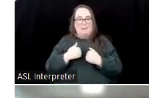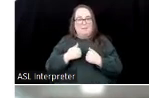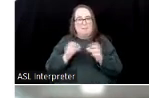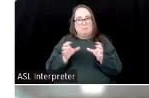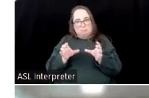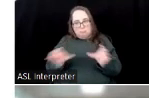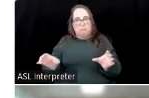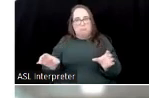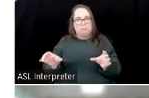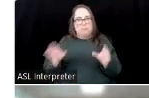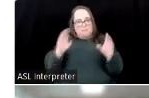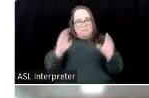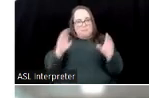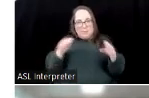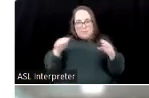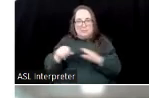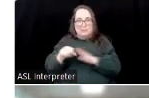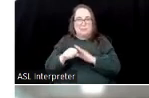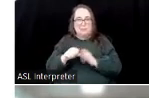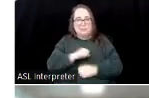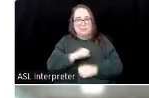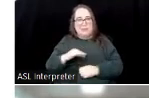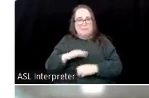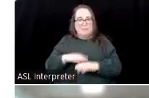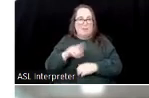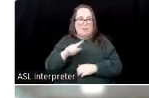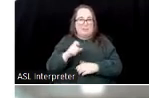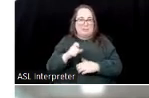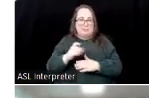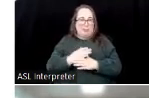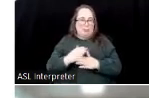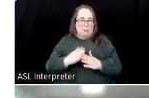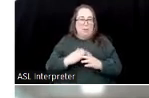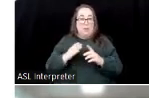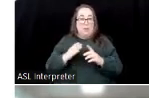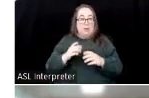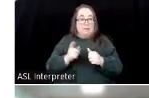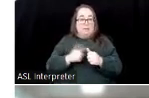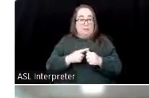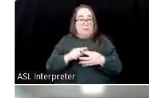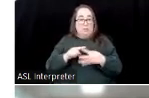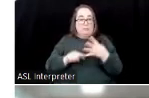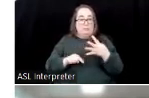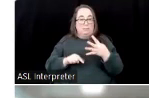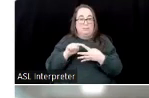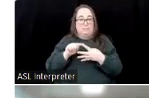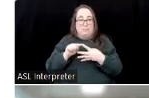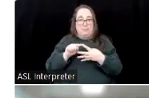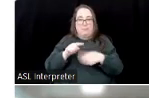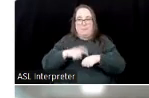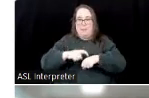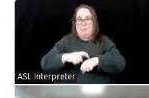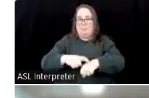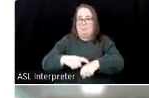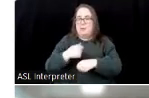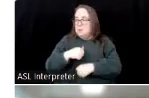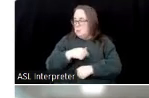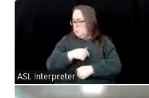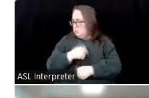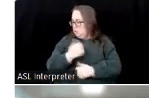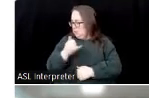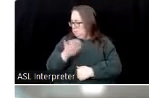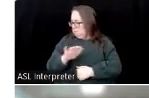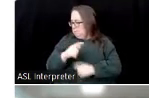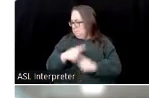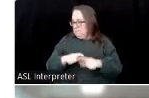for this partnership. So that first bullet there around timely voucher issuance, we're currently hovering about, from the